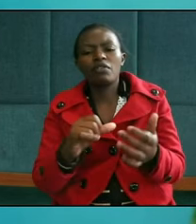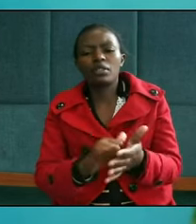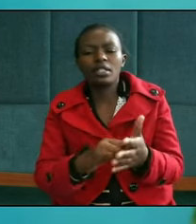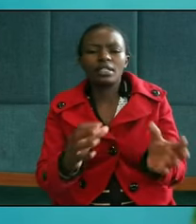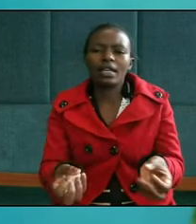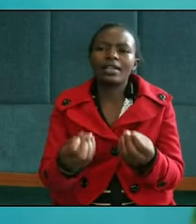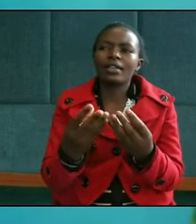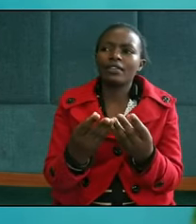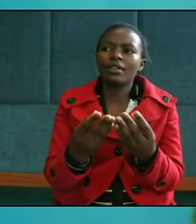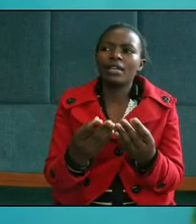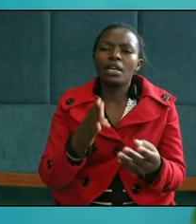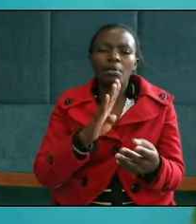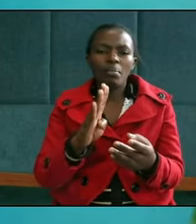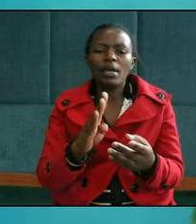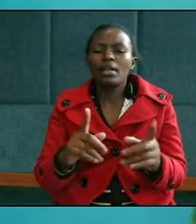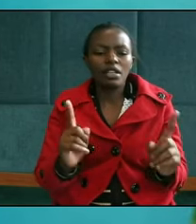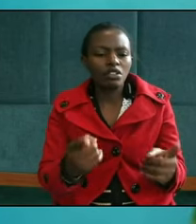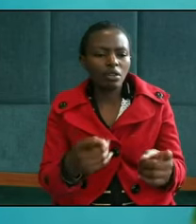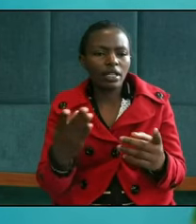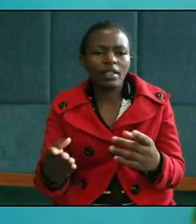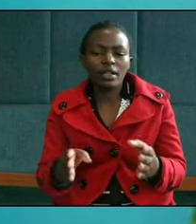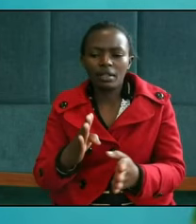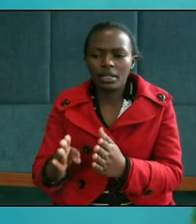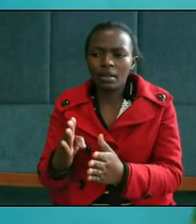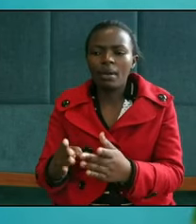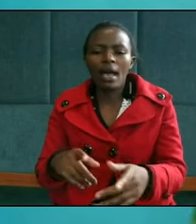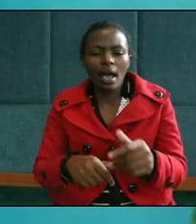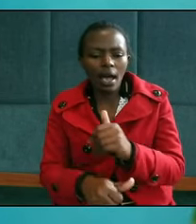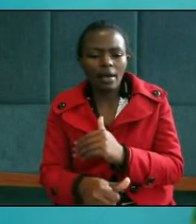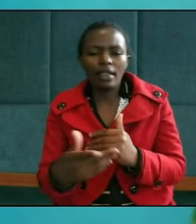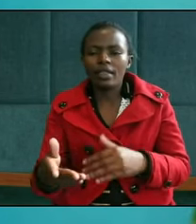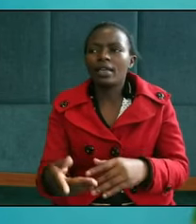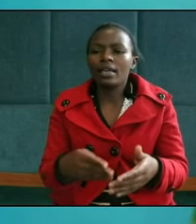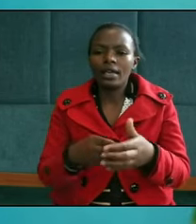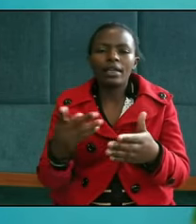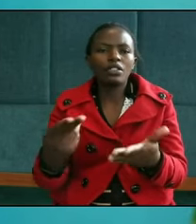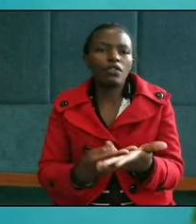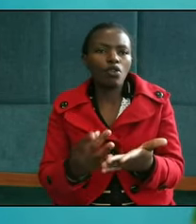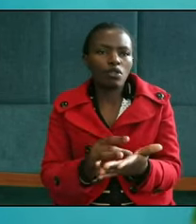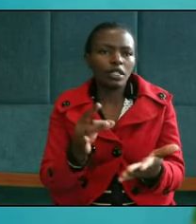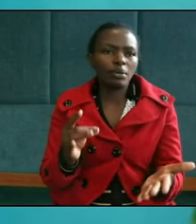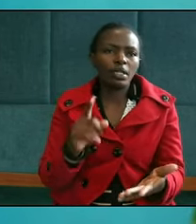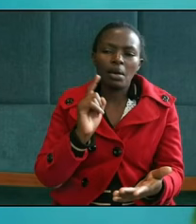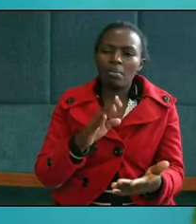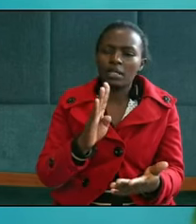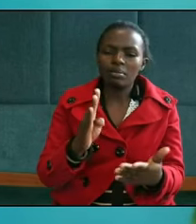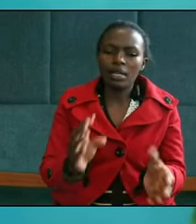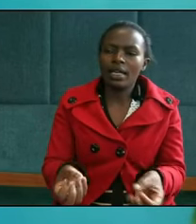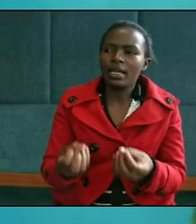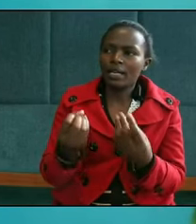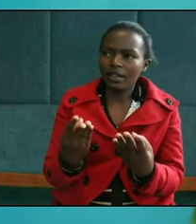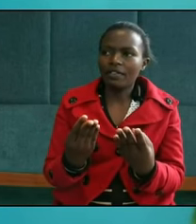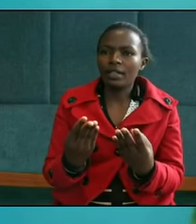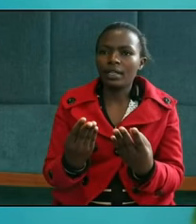by consecrated believers under the guidance of the Holy Spirit are to be accomplished by special tokens of